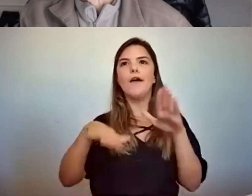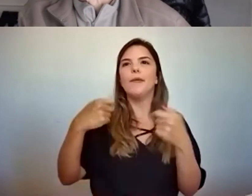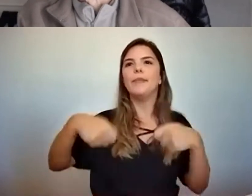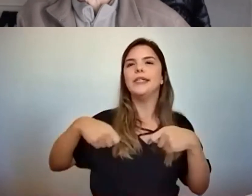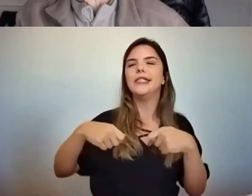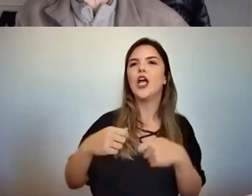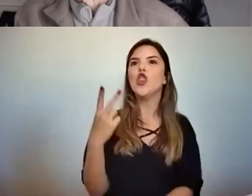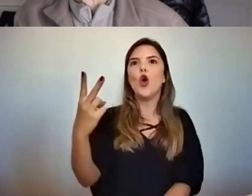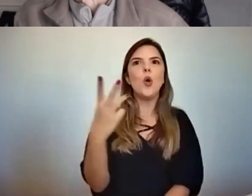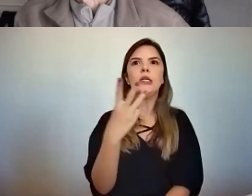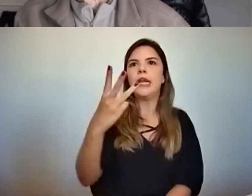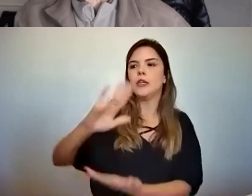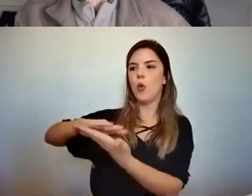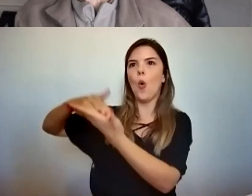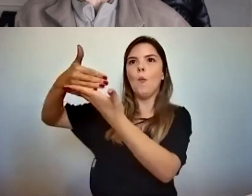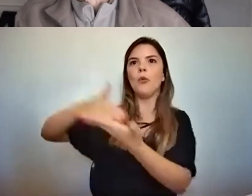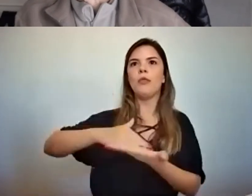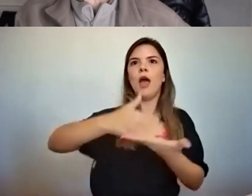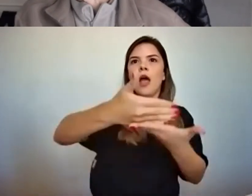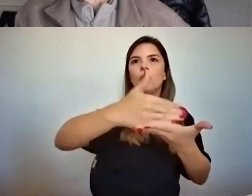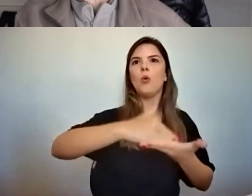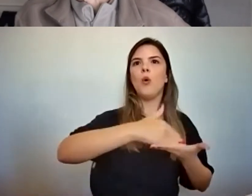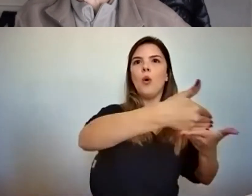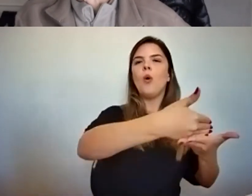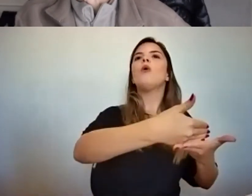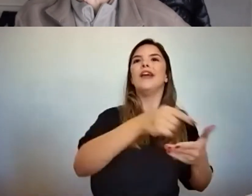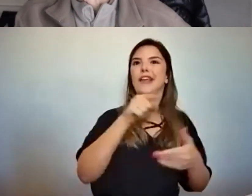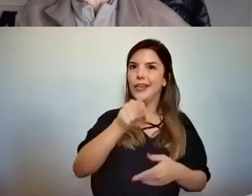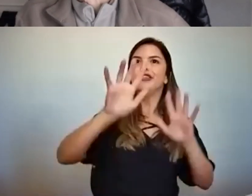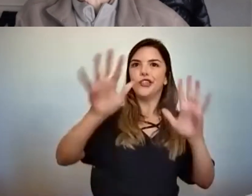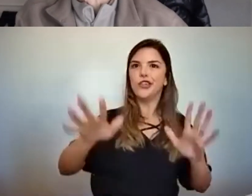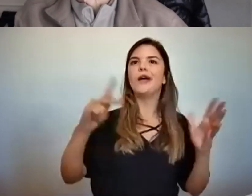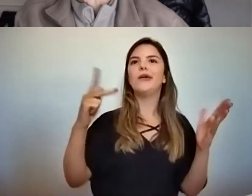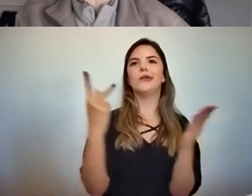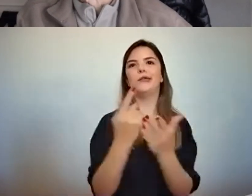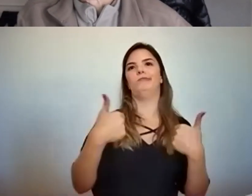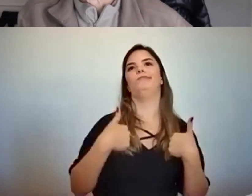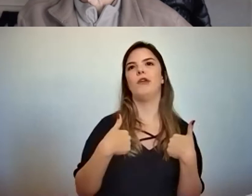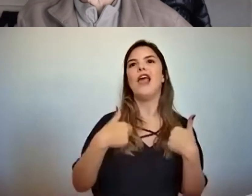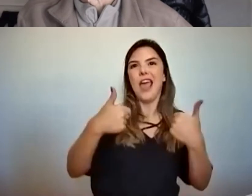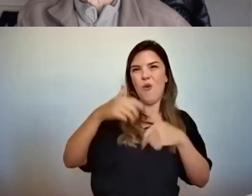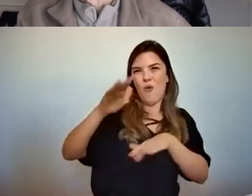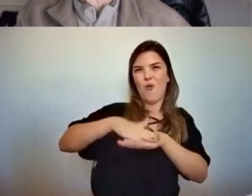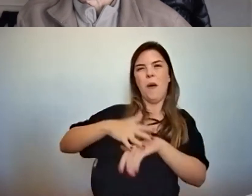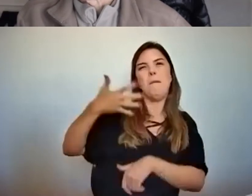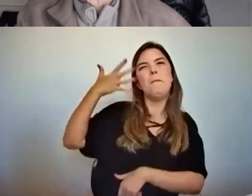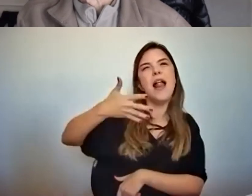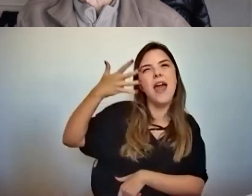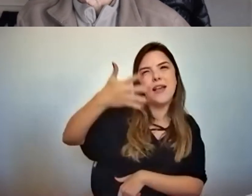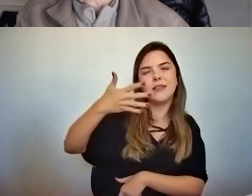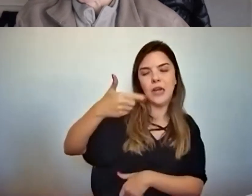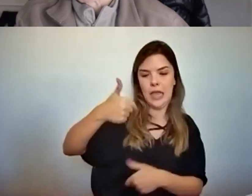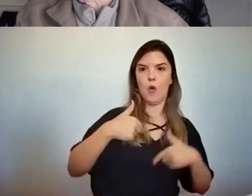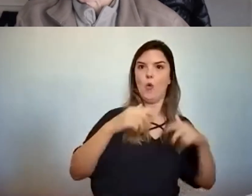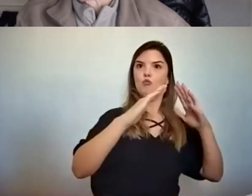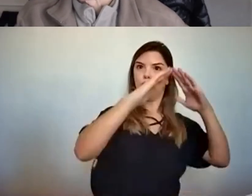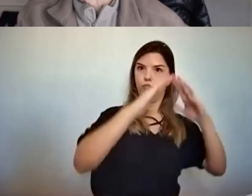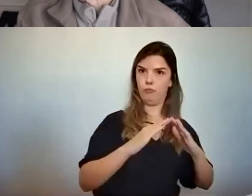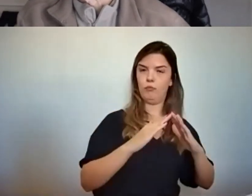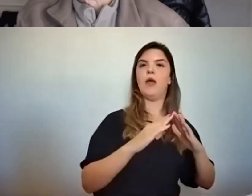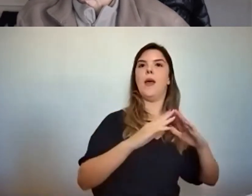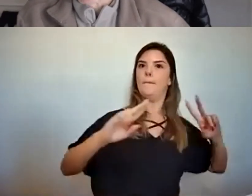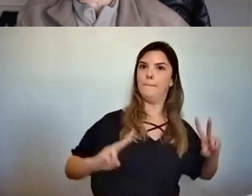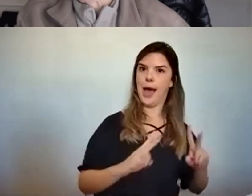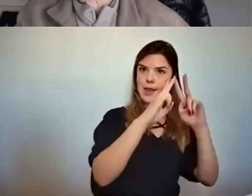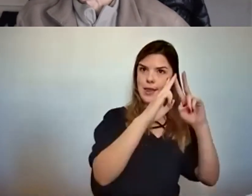happened when I was interpreted when giving a lecture to Japan from Paris with interpretation into Japanese because I